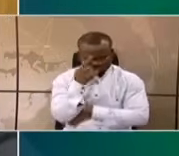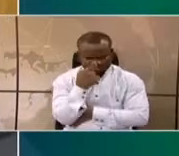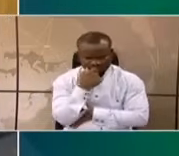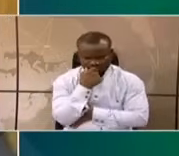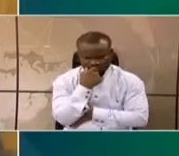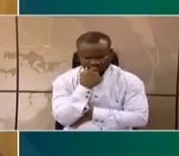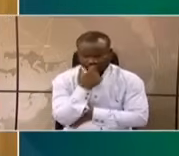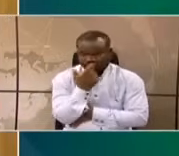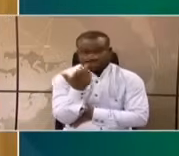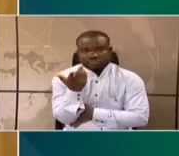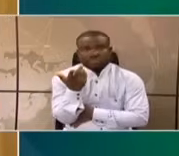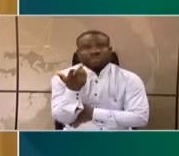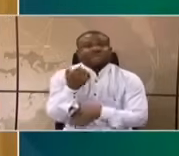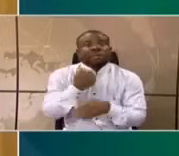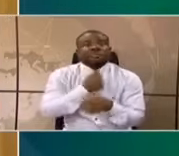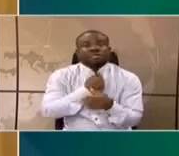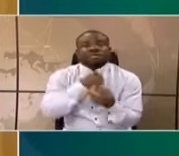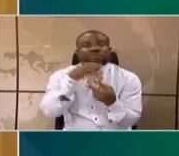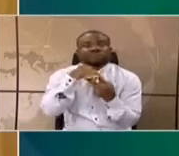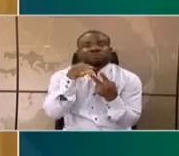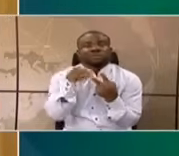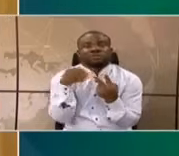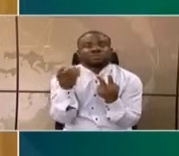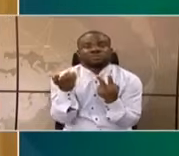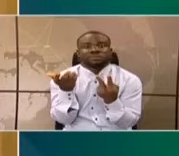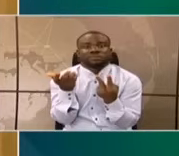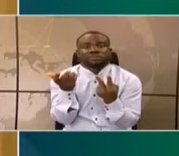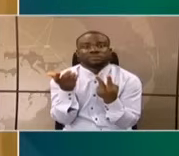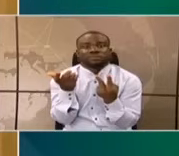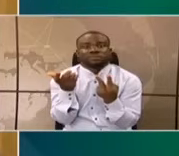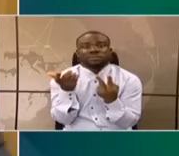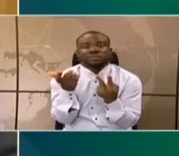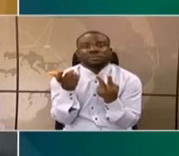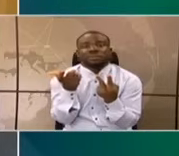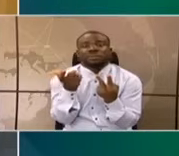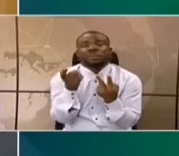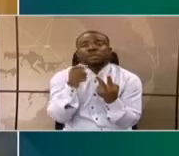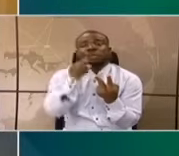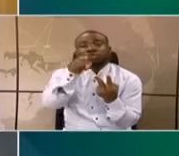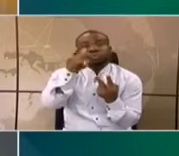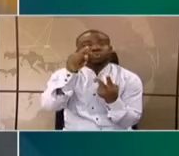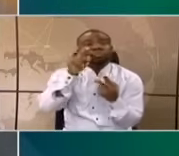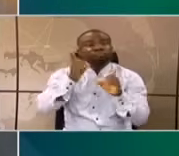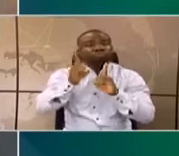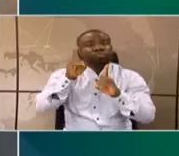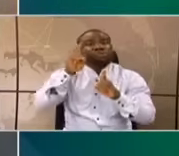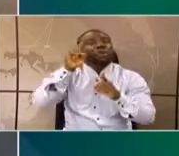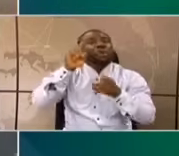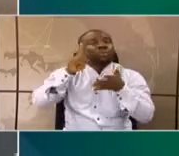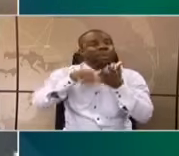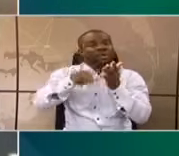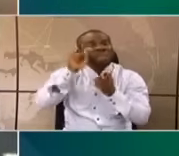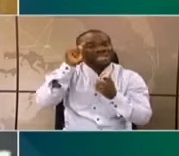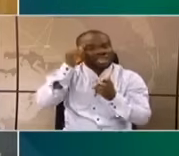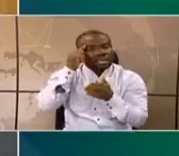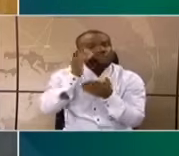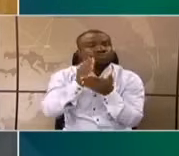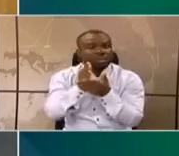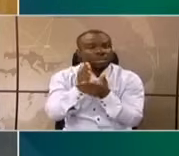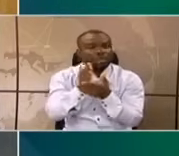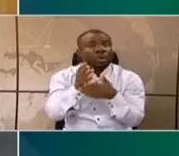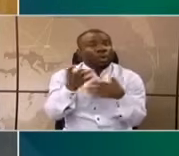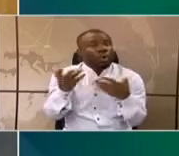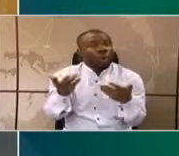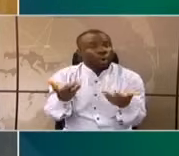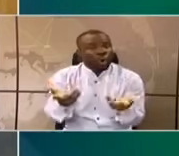this is a choice that all of us have to make as human beings. Do you do what you think is right, or do you do what